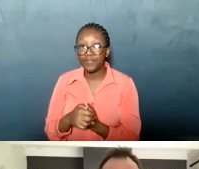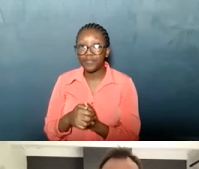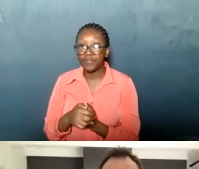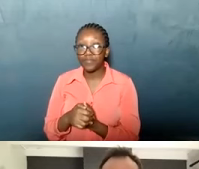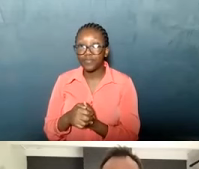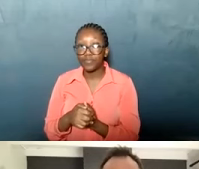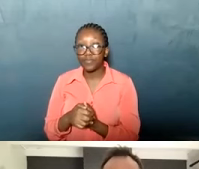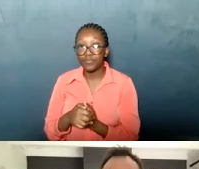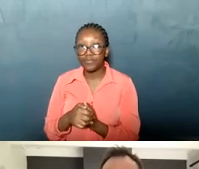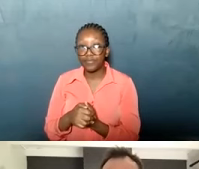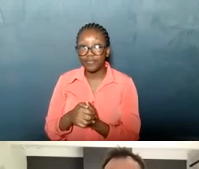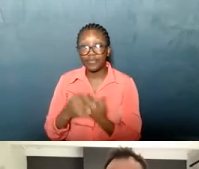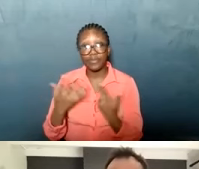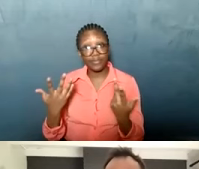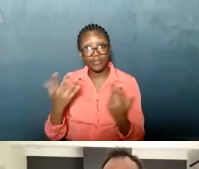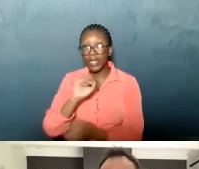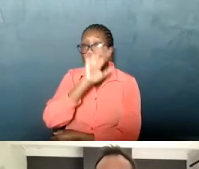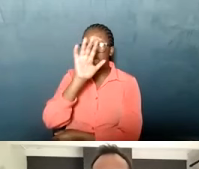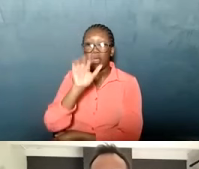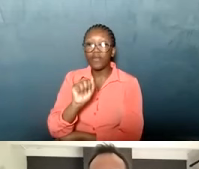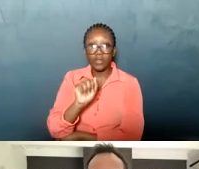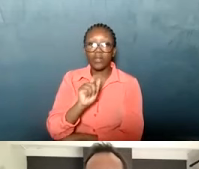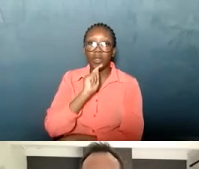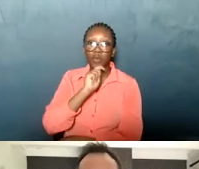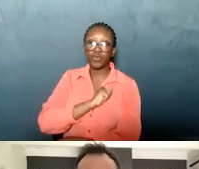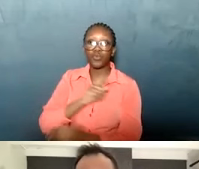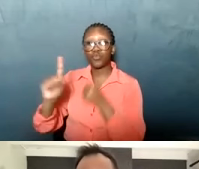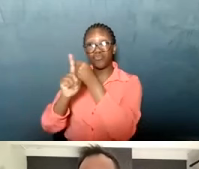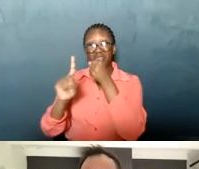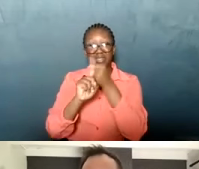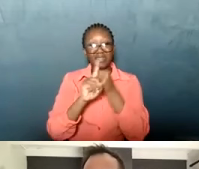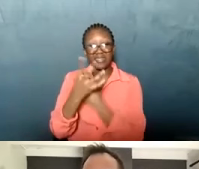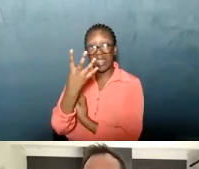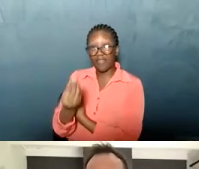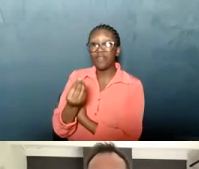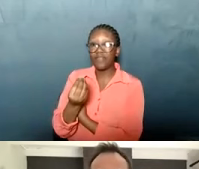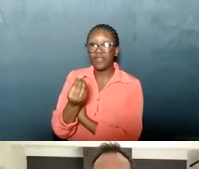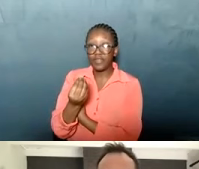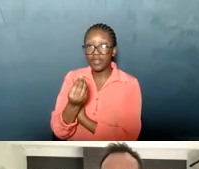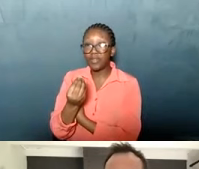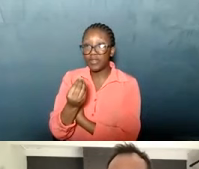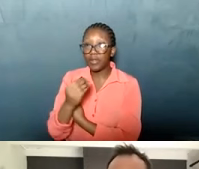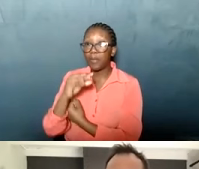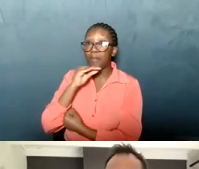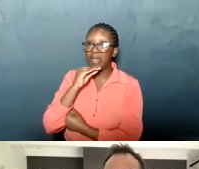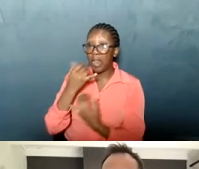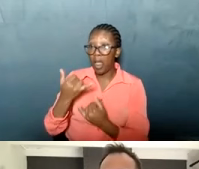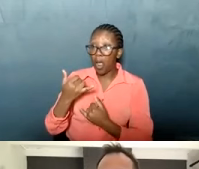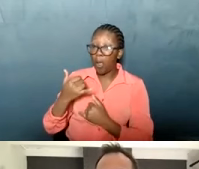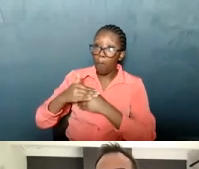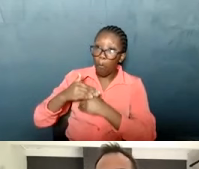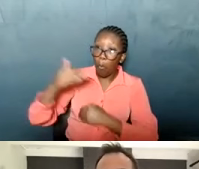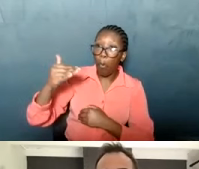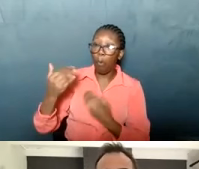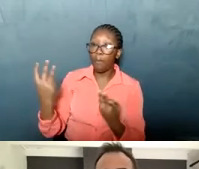So South Africa faces challenges. On one hand is the steadily growing number of people in need of ear and